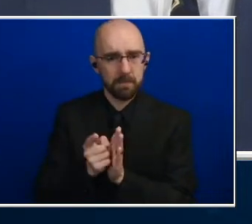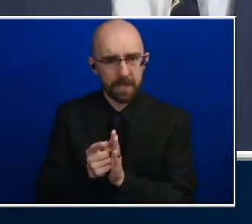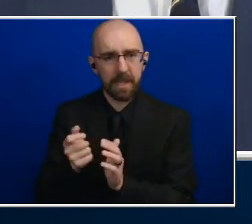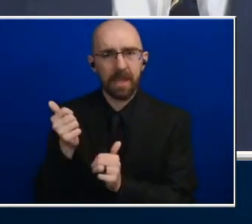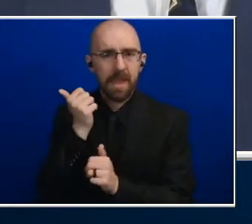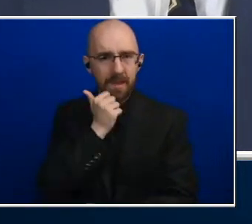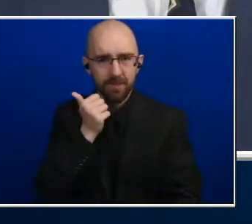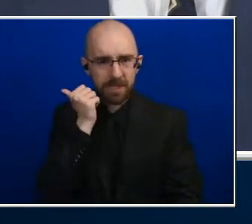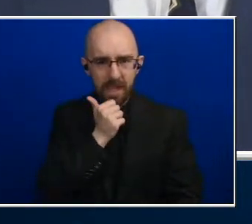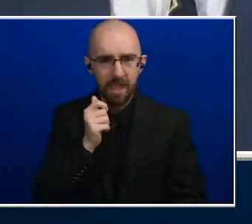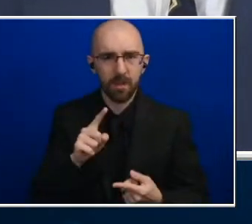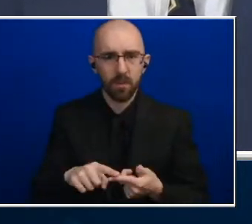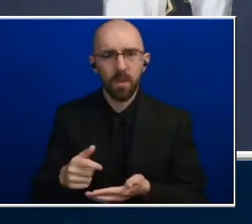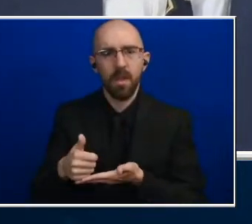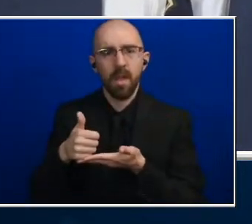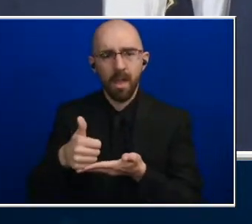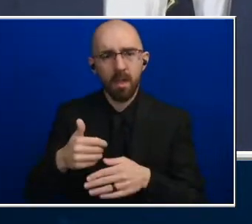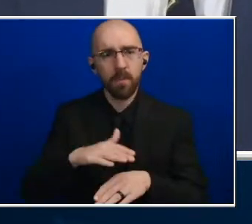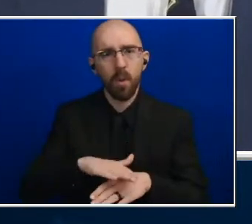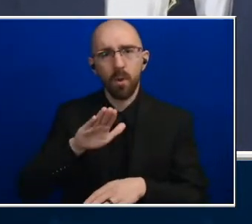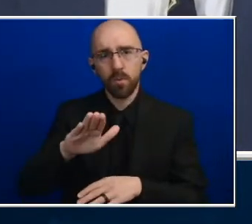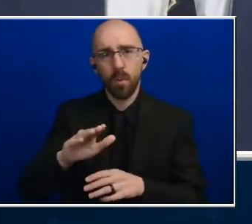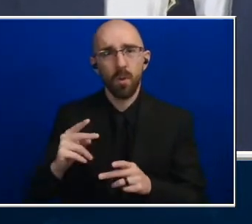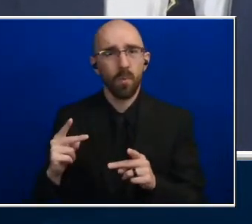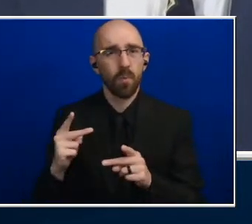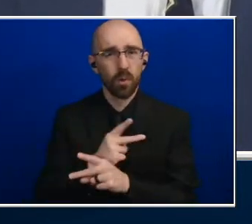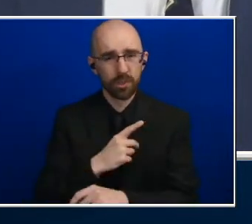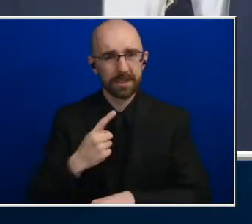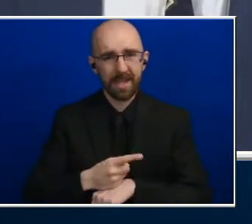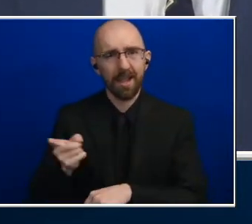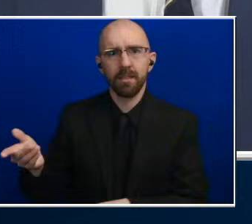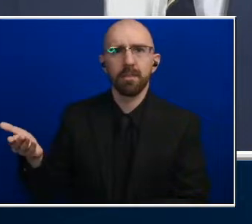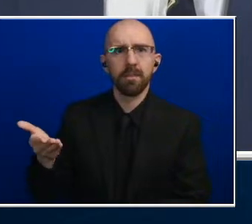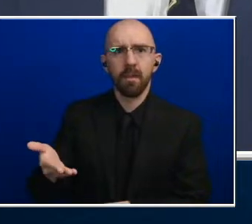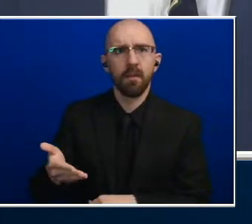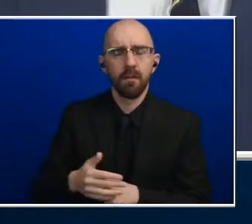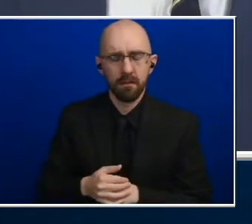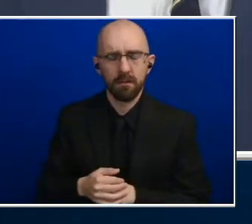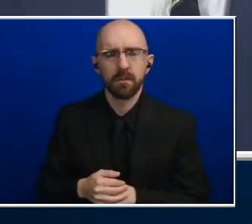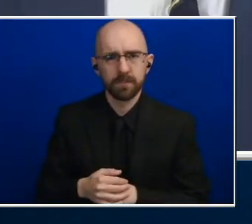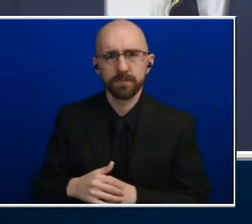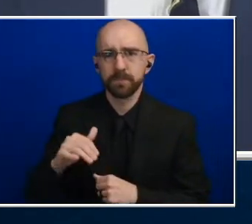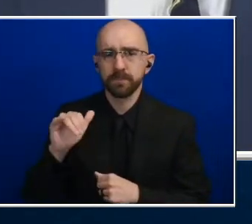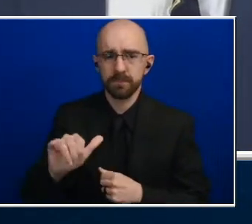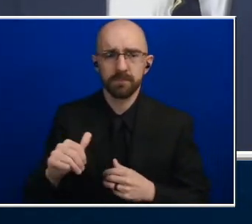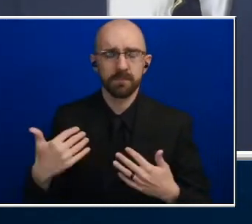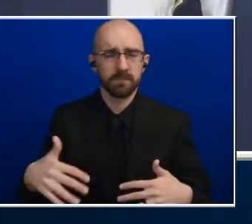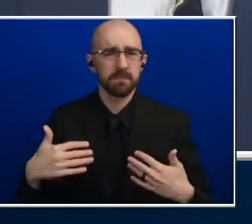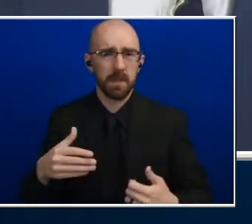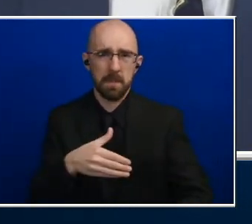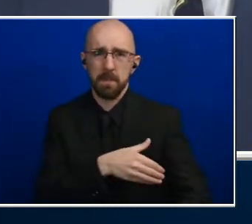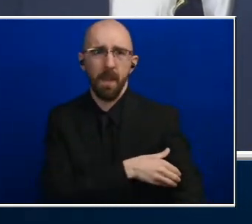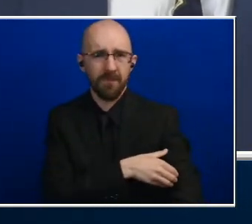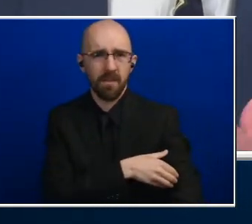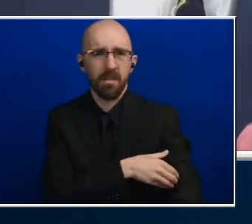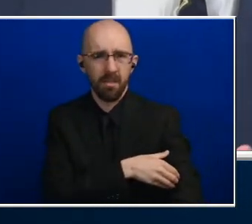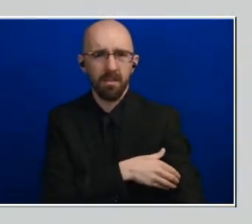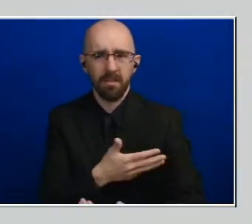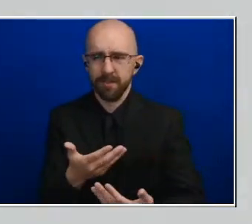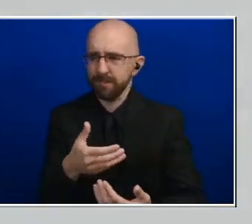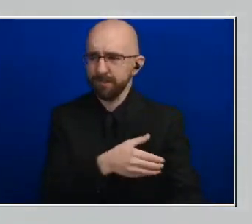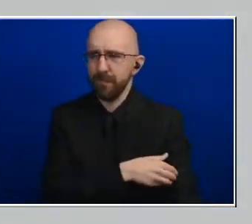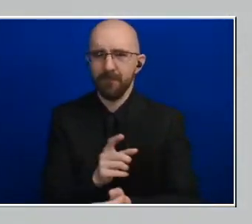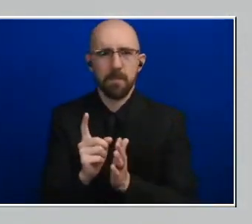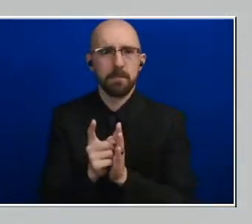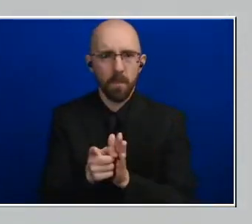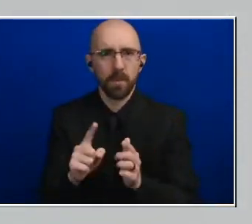help you on your worst day. And that it was a powerful moment for me to have that